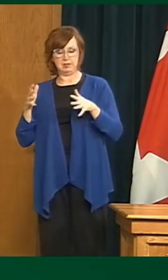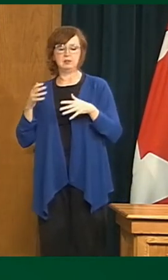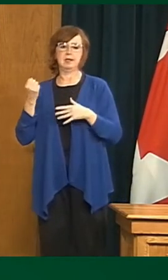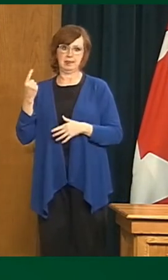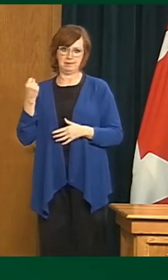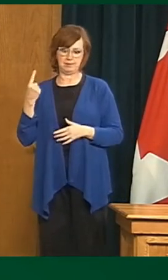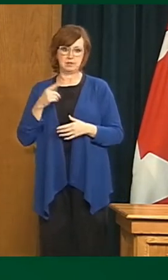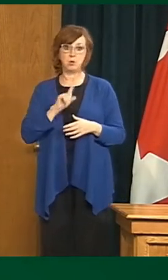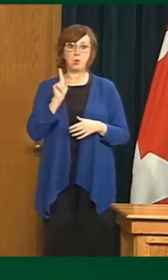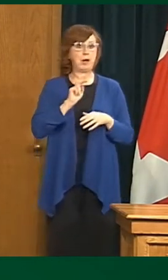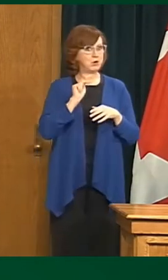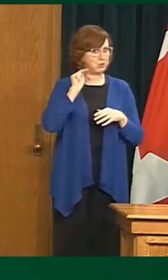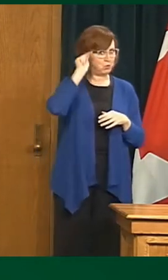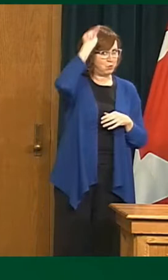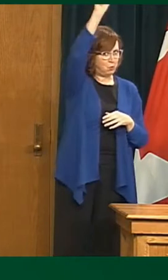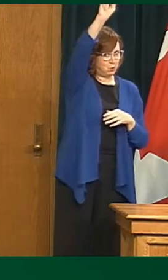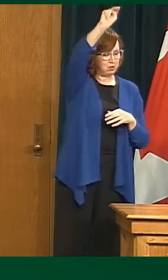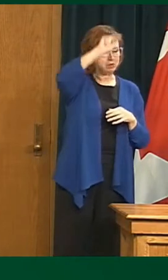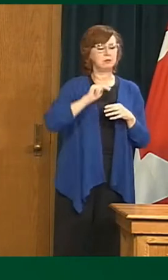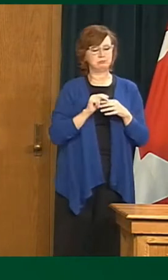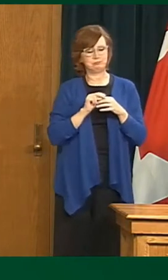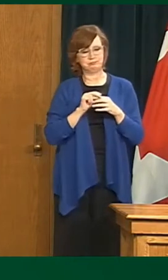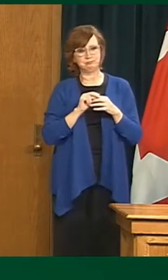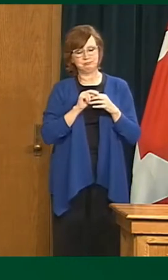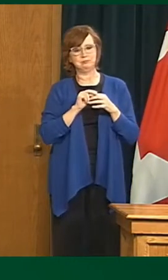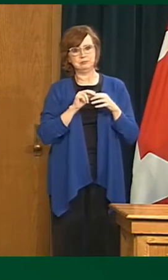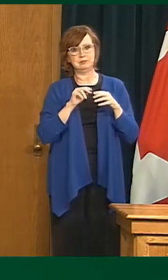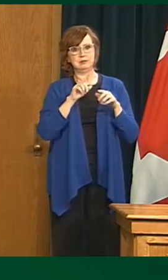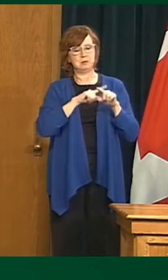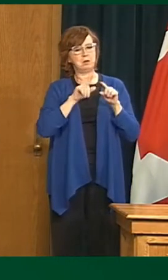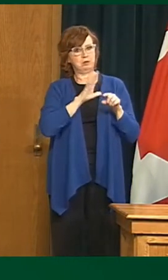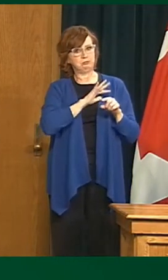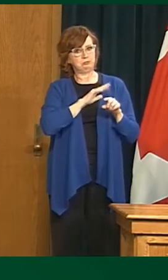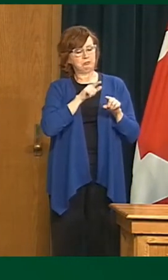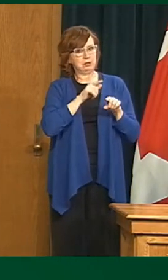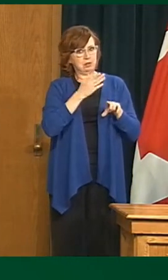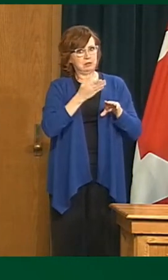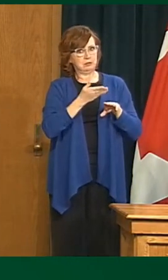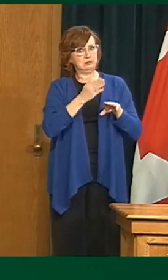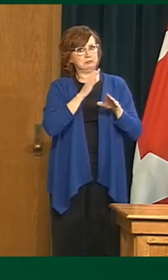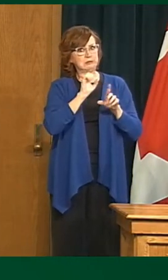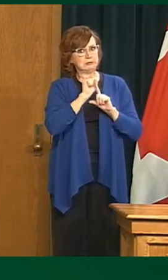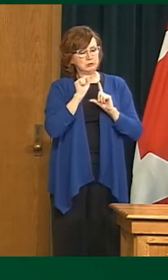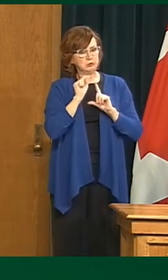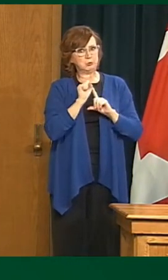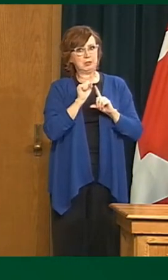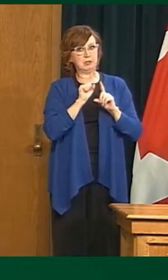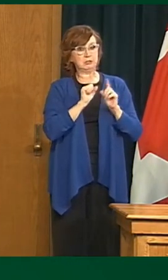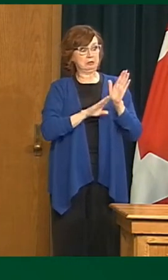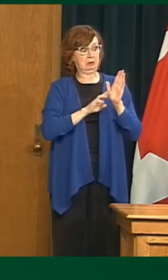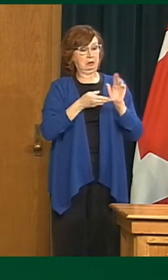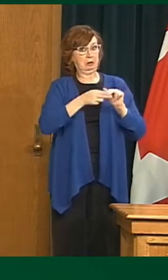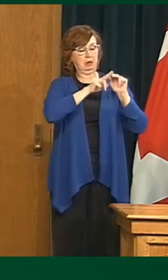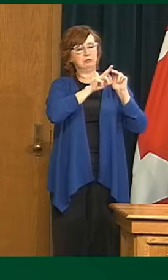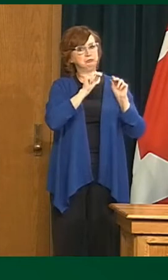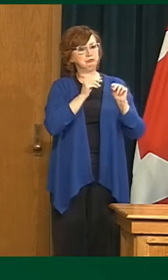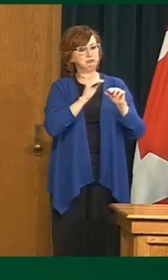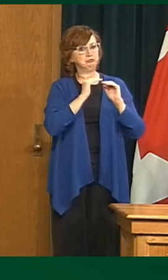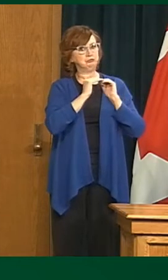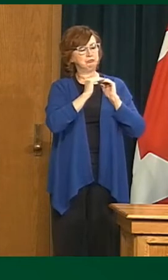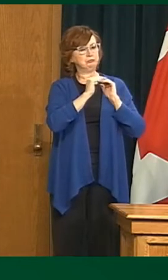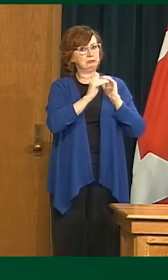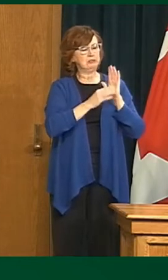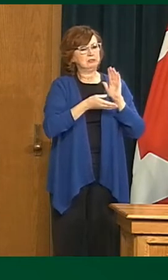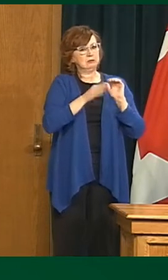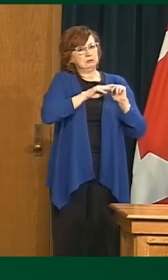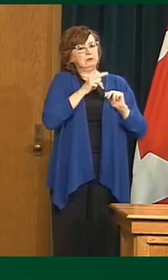are in the far north, and the situation there appears to be improving. The virus continues to spread, however, throughout the far